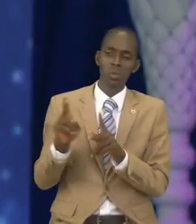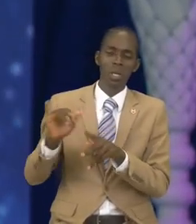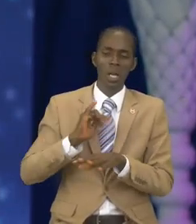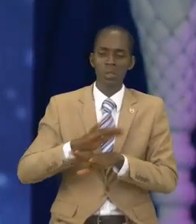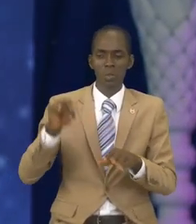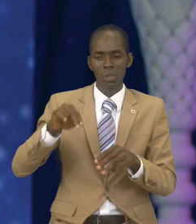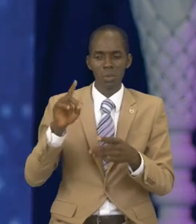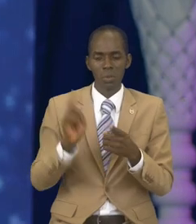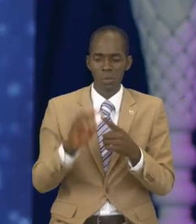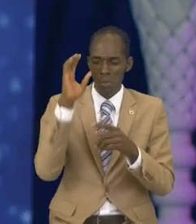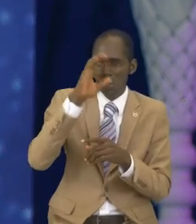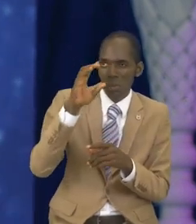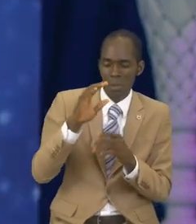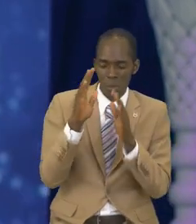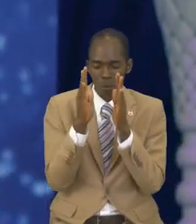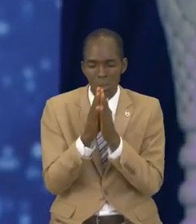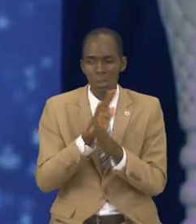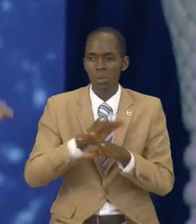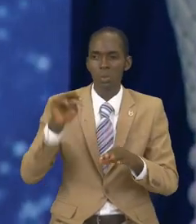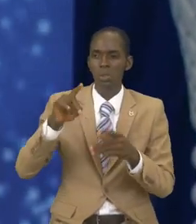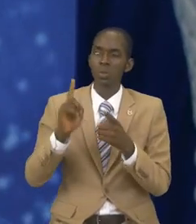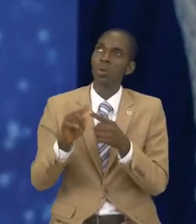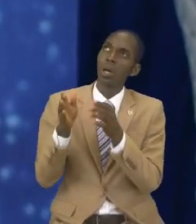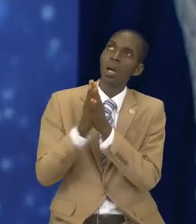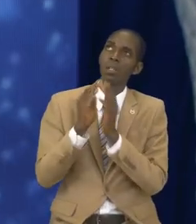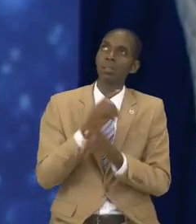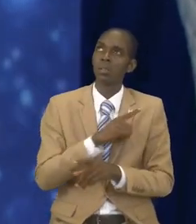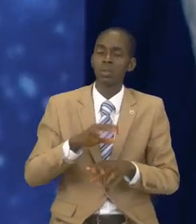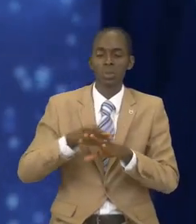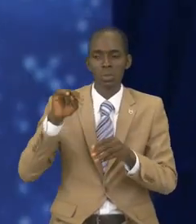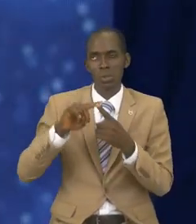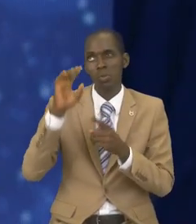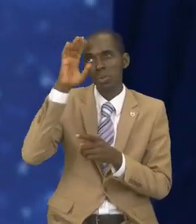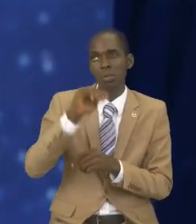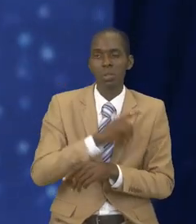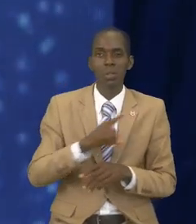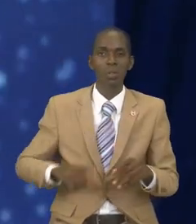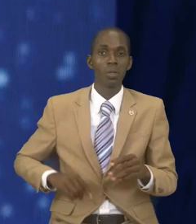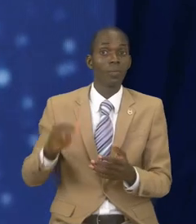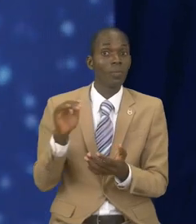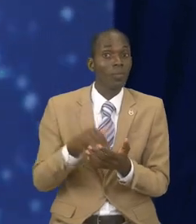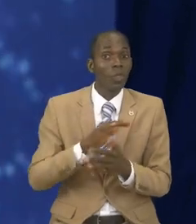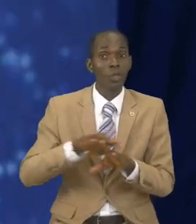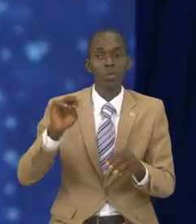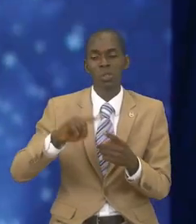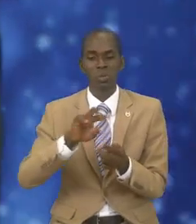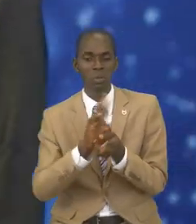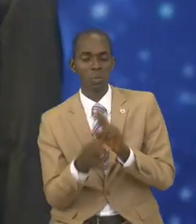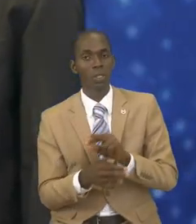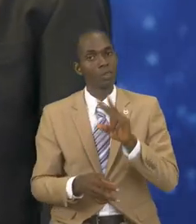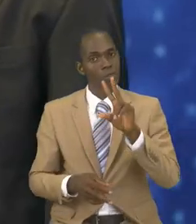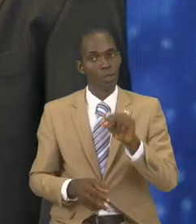to turn to the Lord, we don't have to pray, we don't have to seek the face of the Lord. Everything is no. God